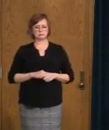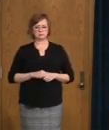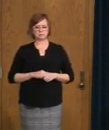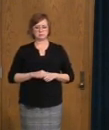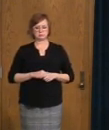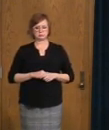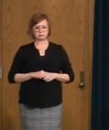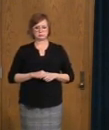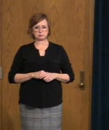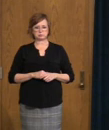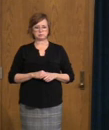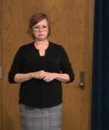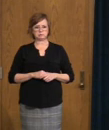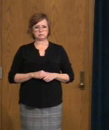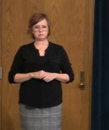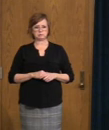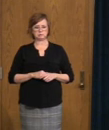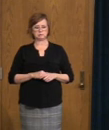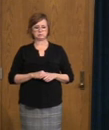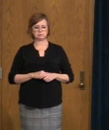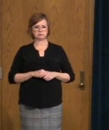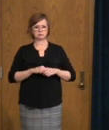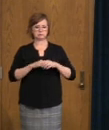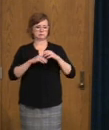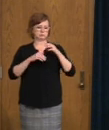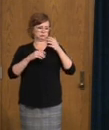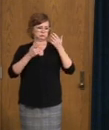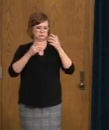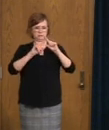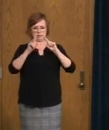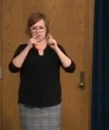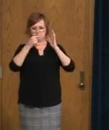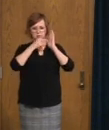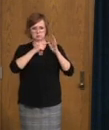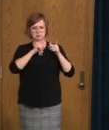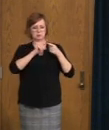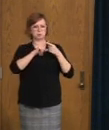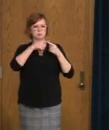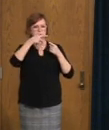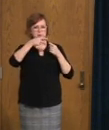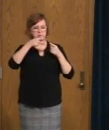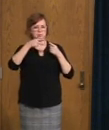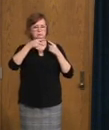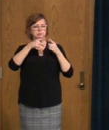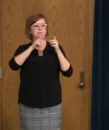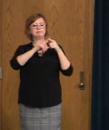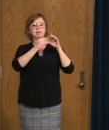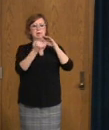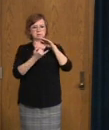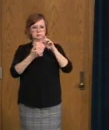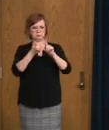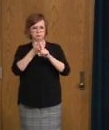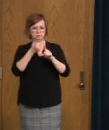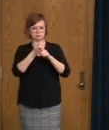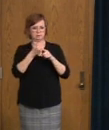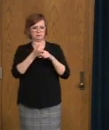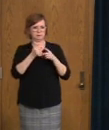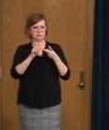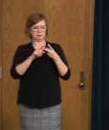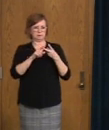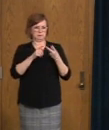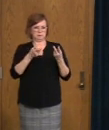give, having appropriate self-isolation sites for those who live in settings that is not something that's